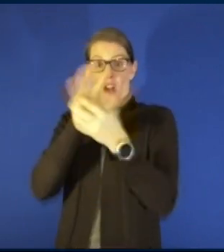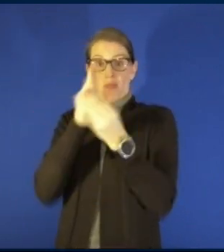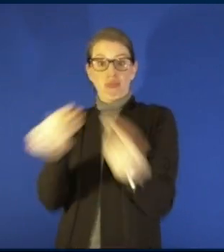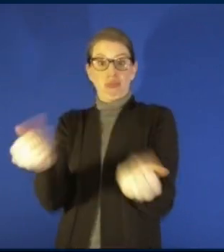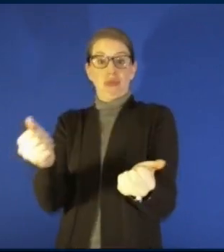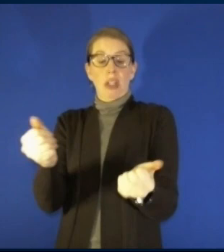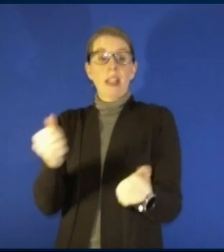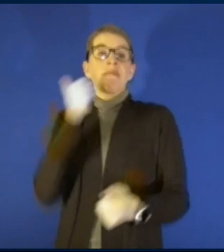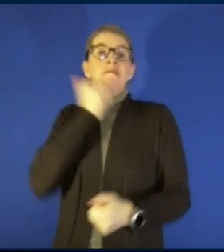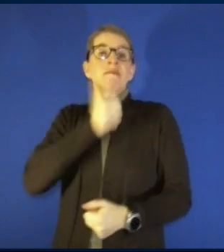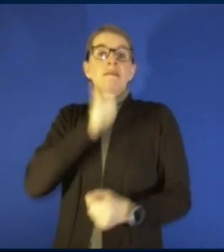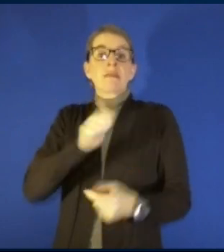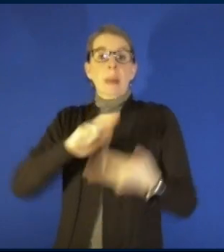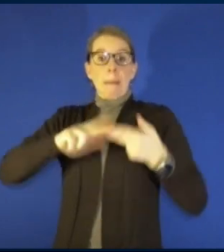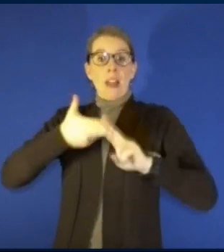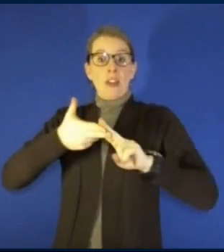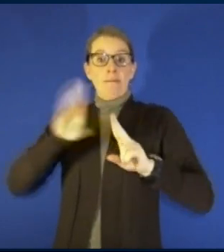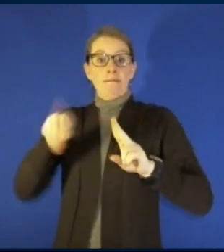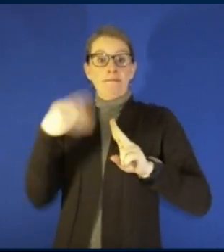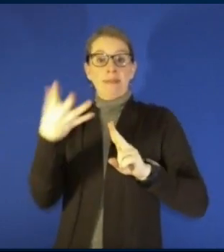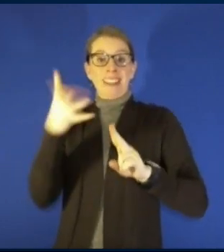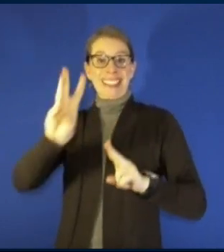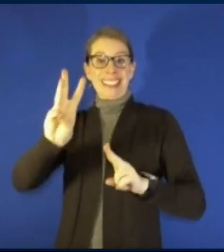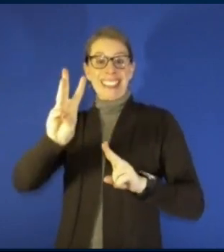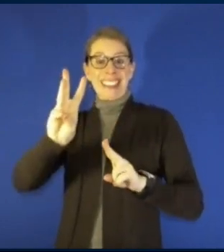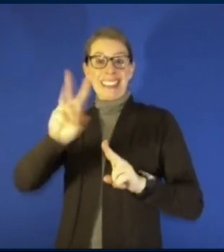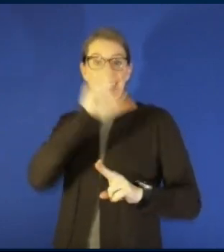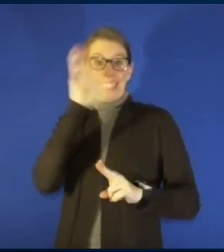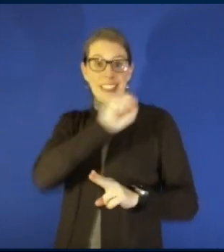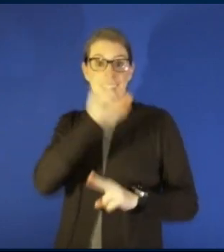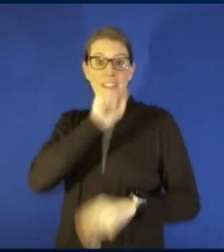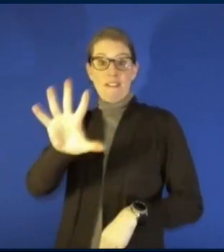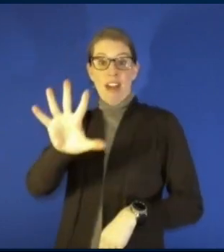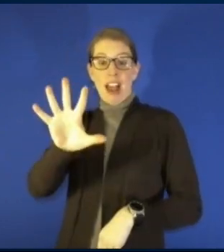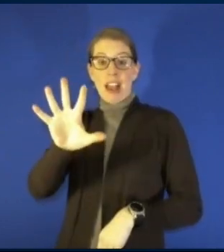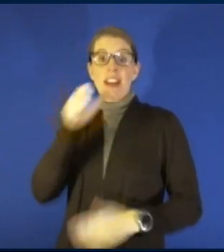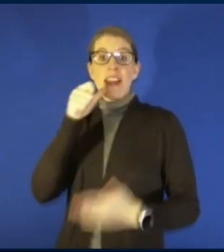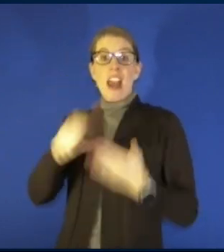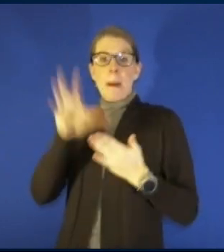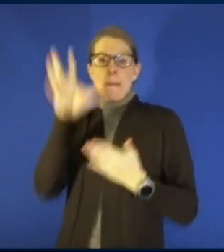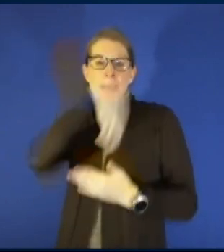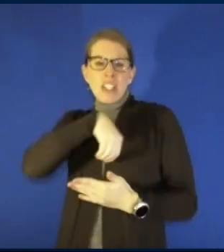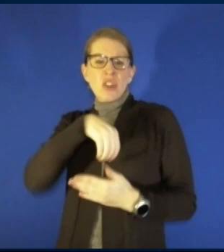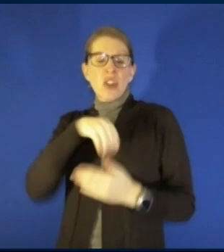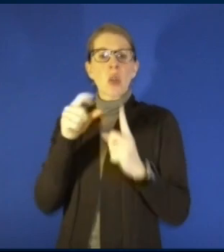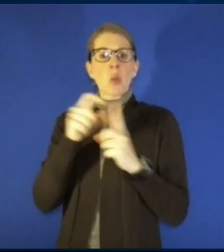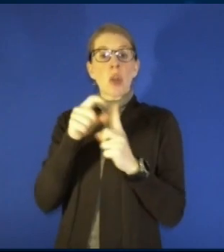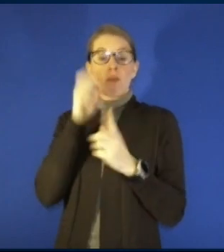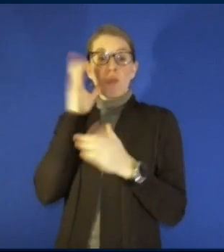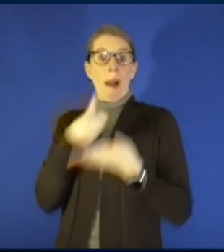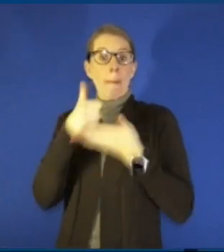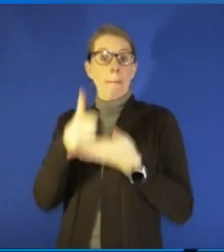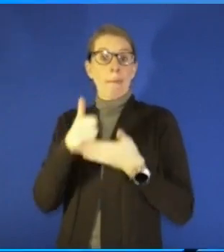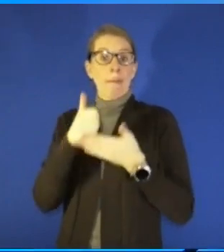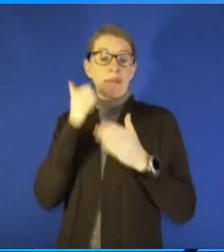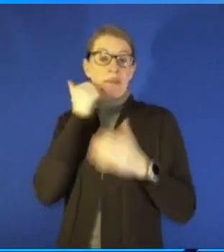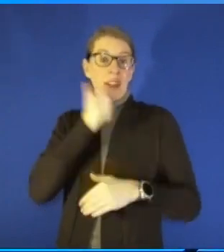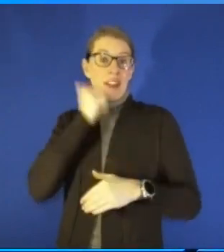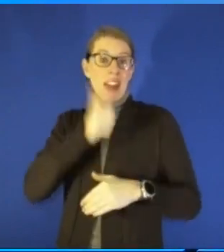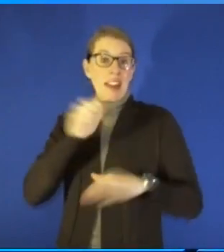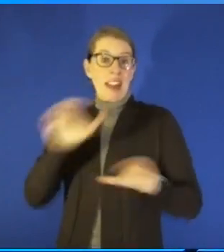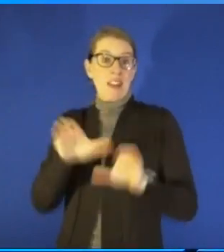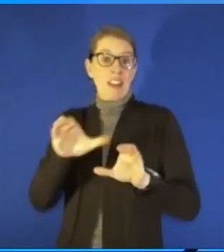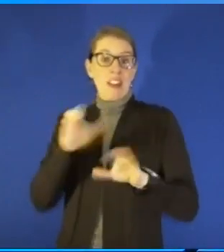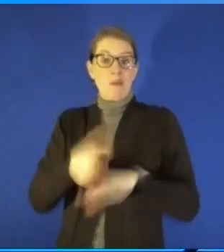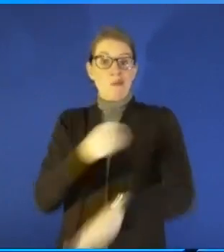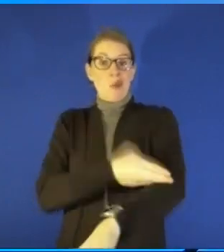gives people 6 guesses to figure out the 5-letter mystery word, helps in day-to-day activities to improve brain health.